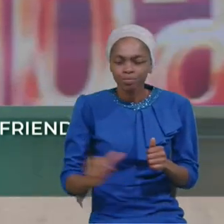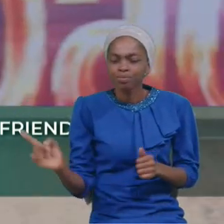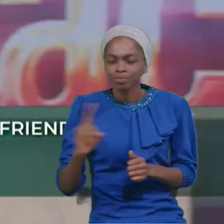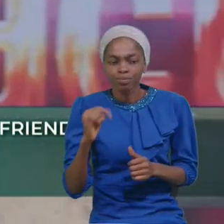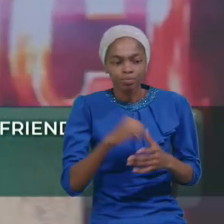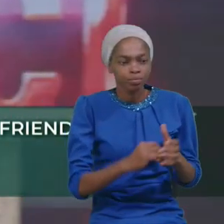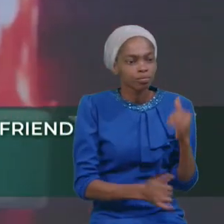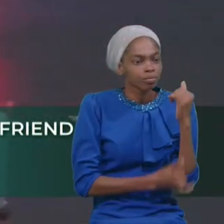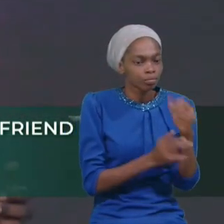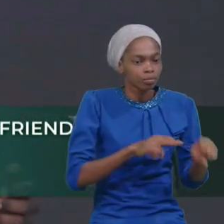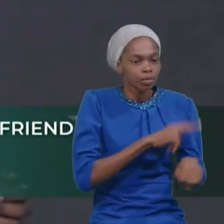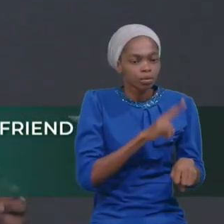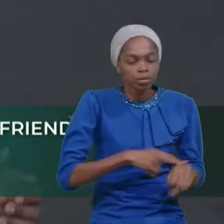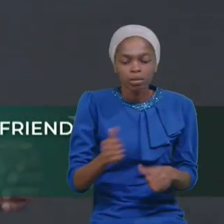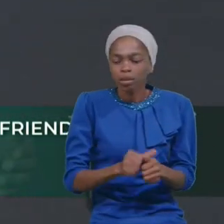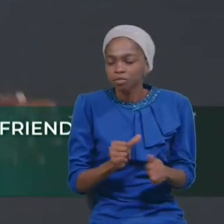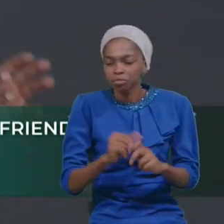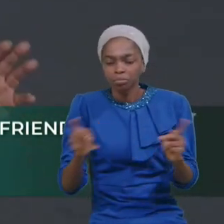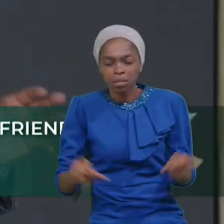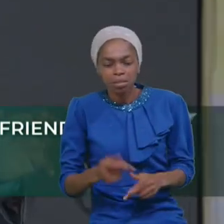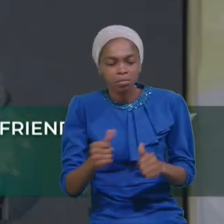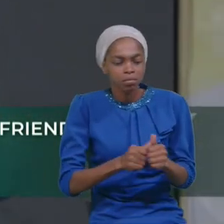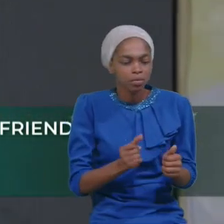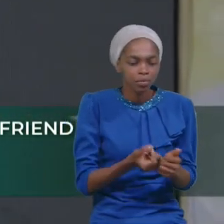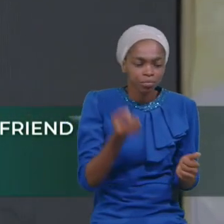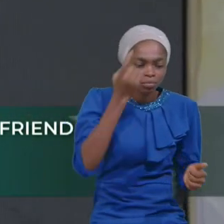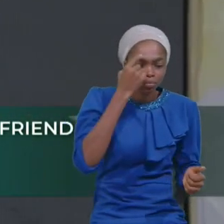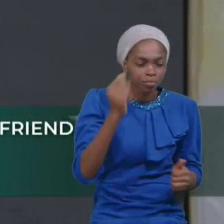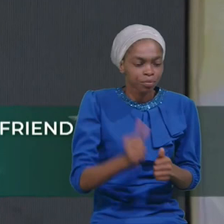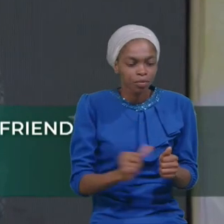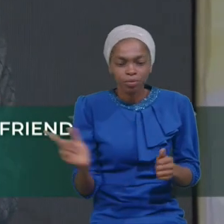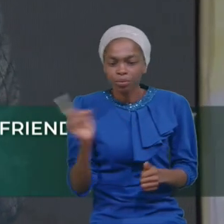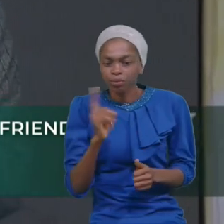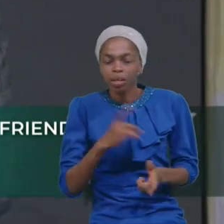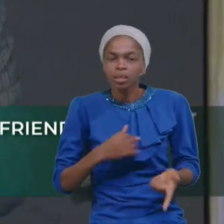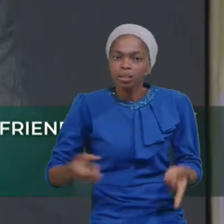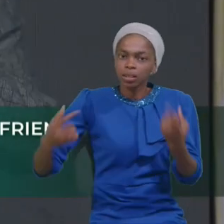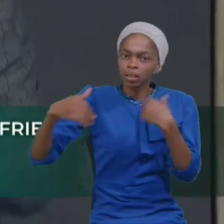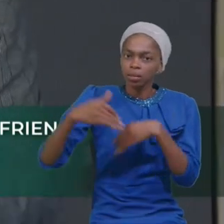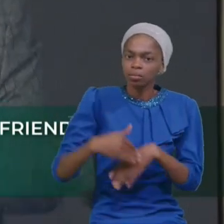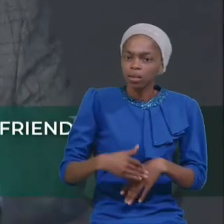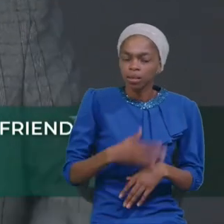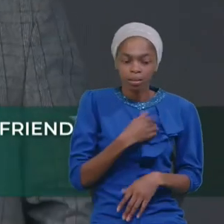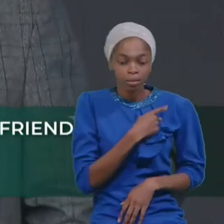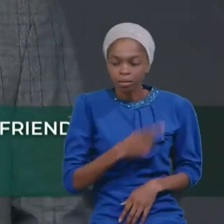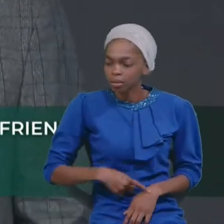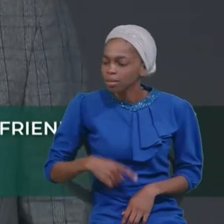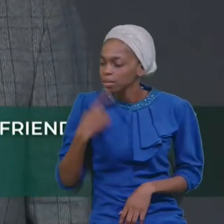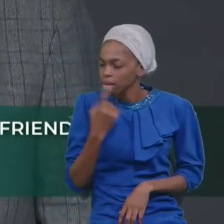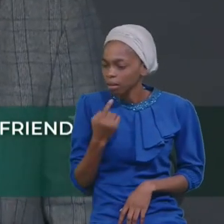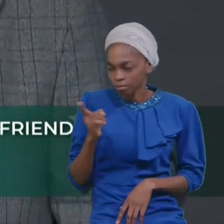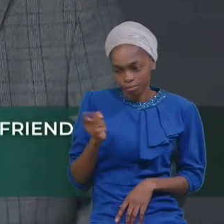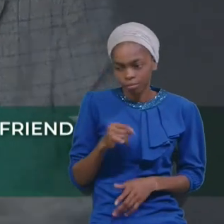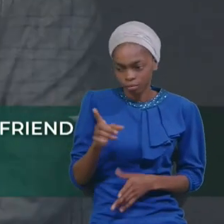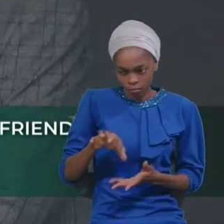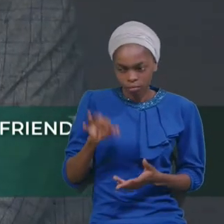back. And the king said, have you found somebody more of a fool than